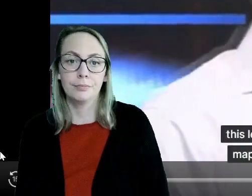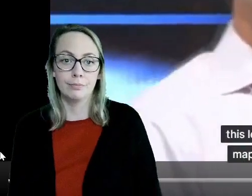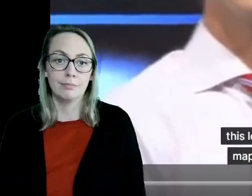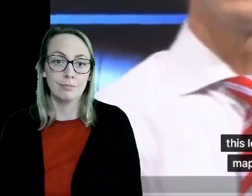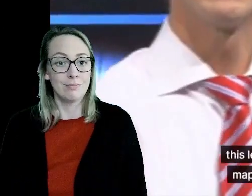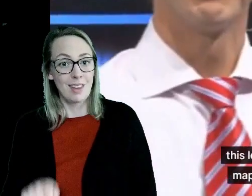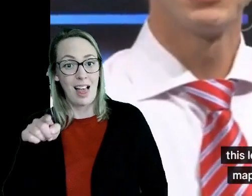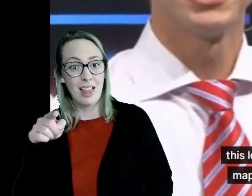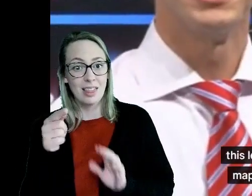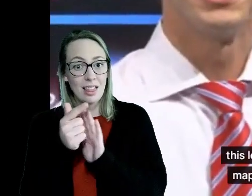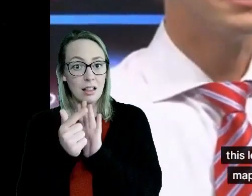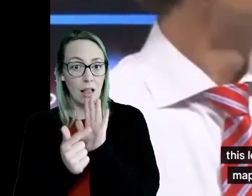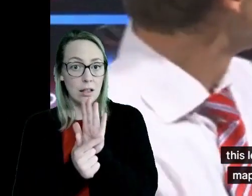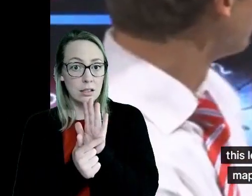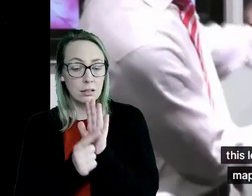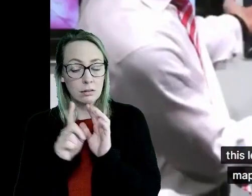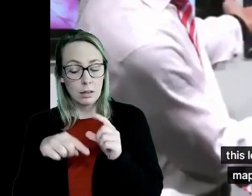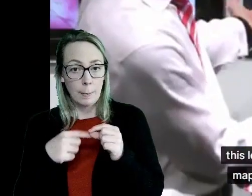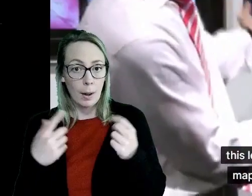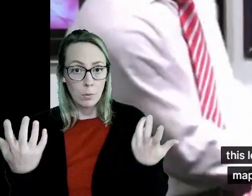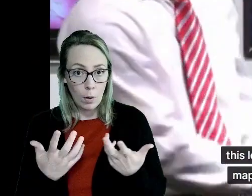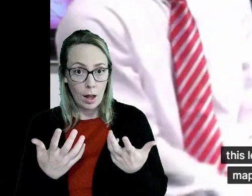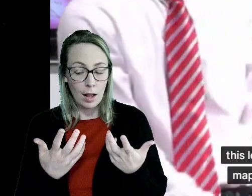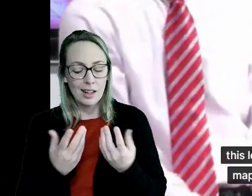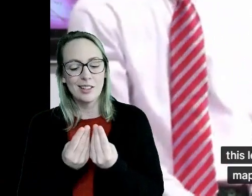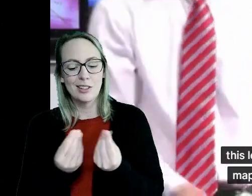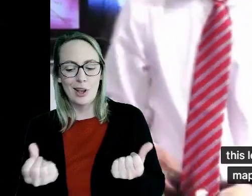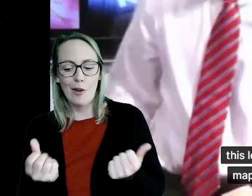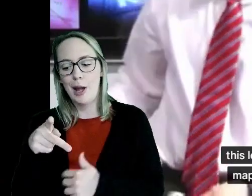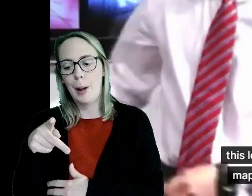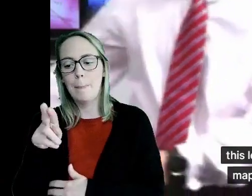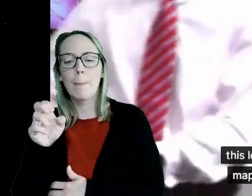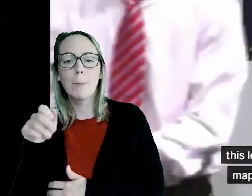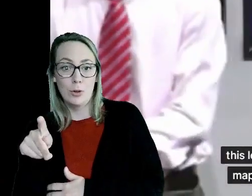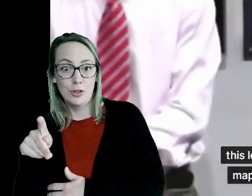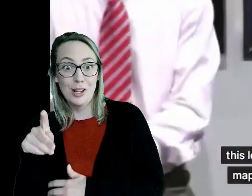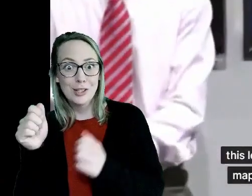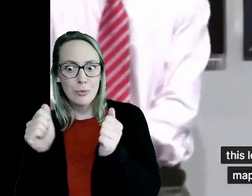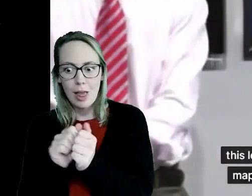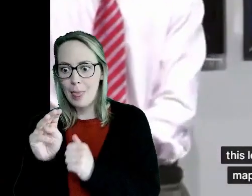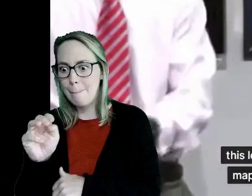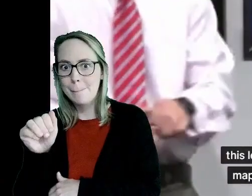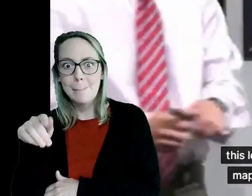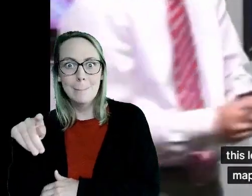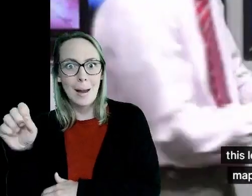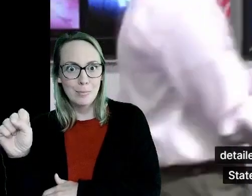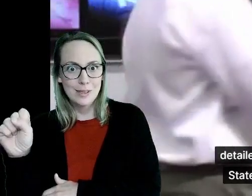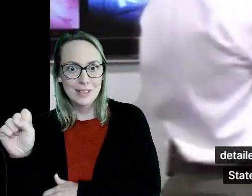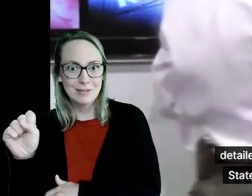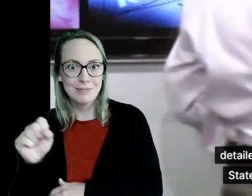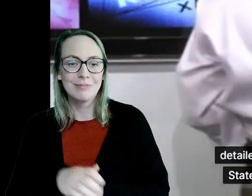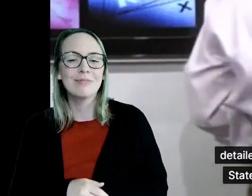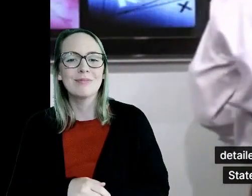This lesson is solving proportions with maps. And as you can see from this